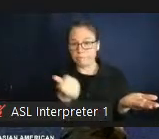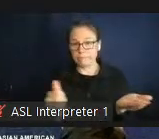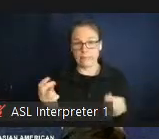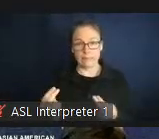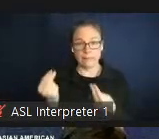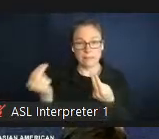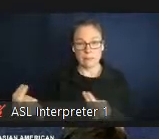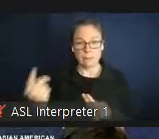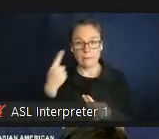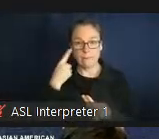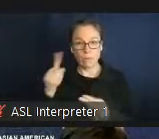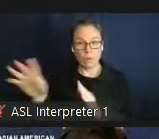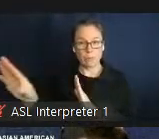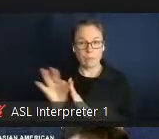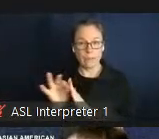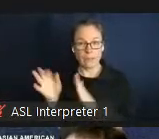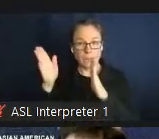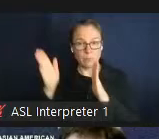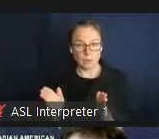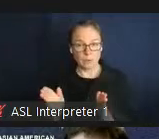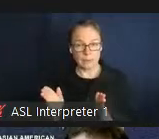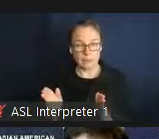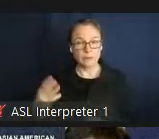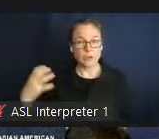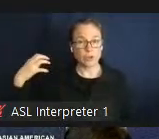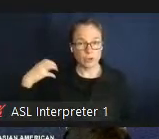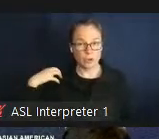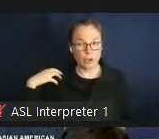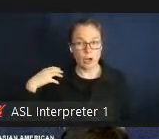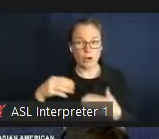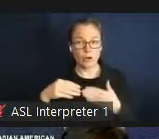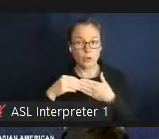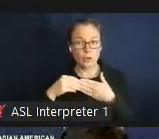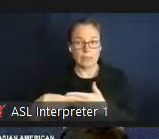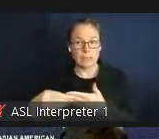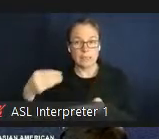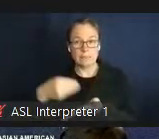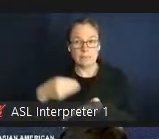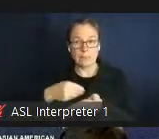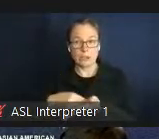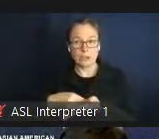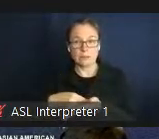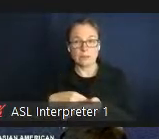a committee chair to lead the budget committee meetings.